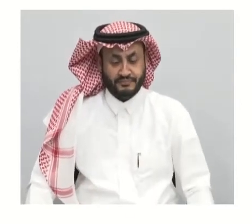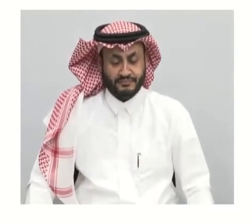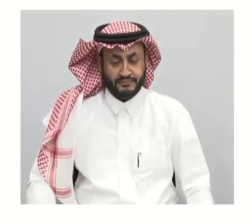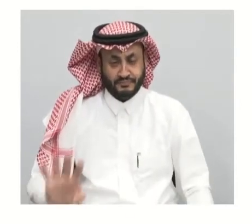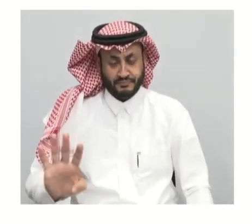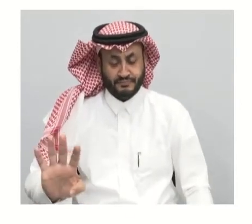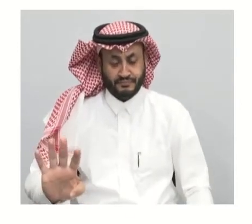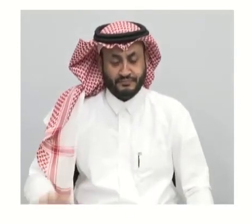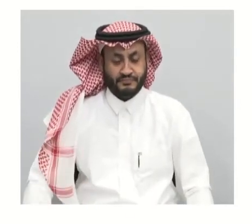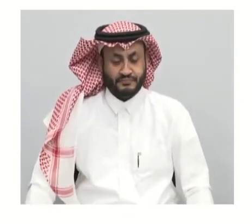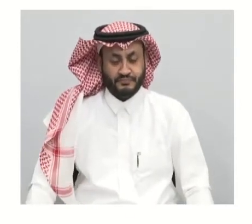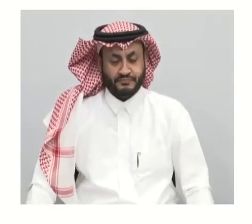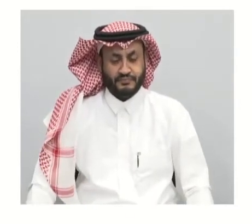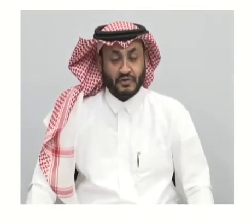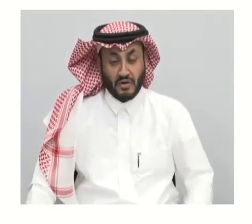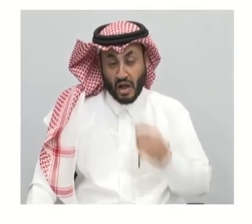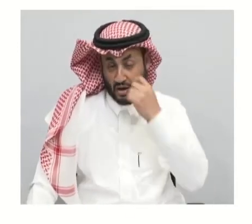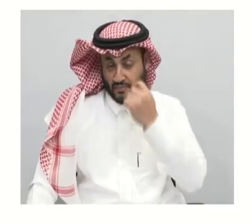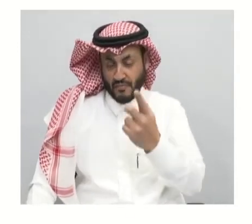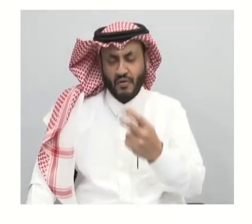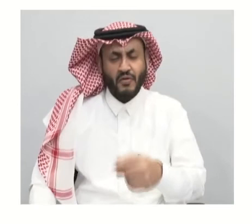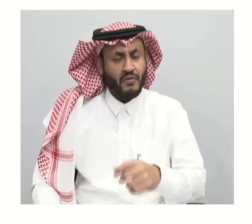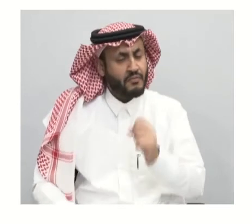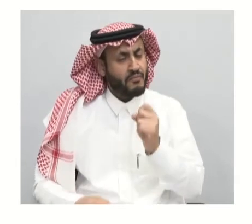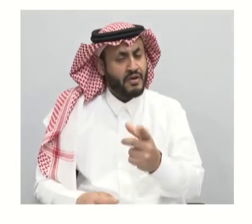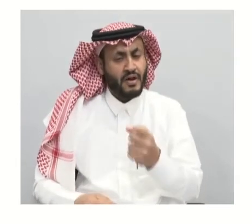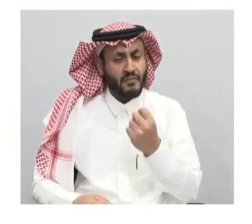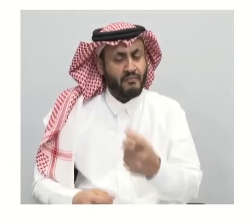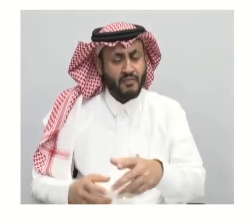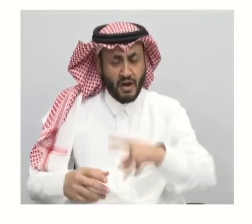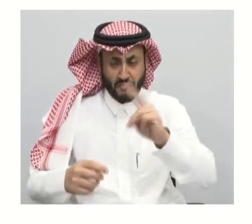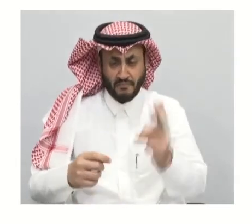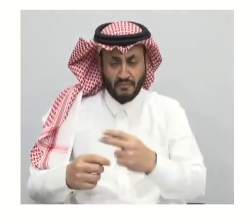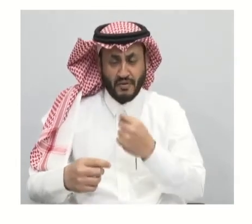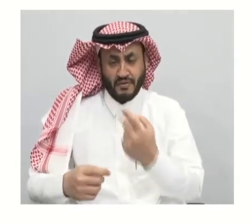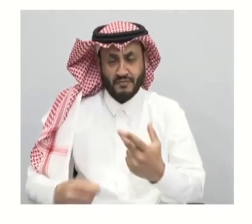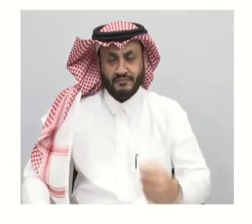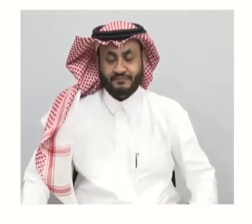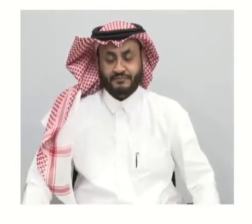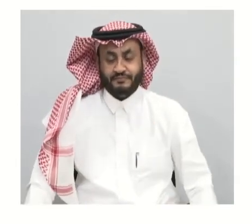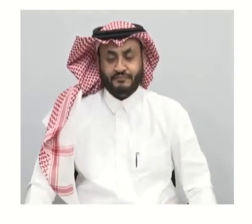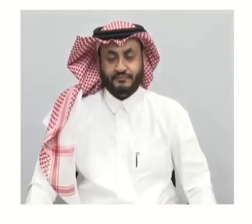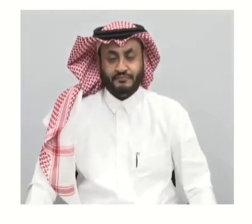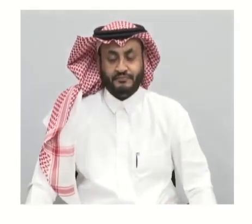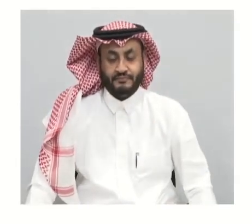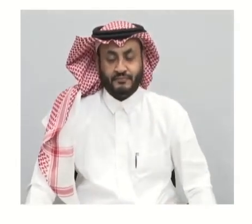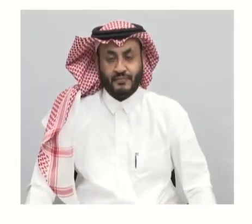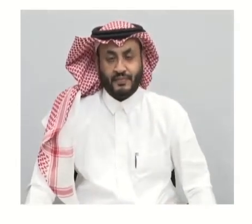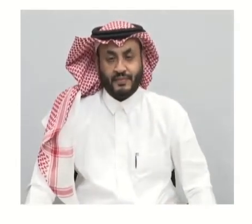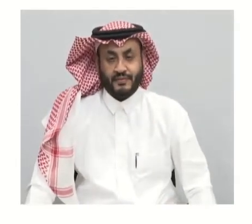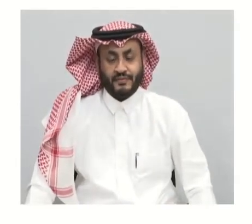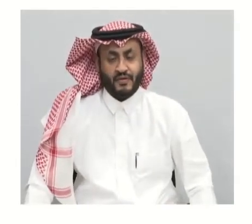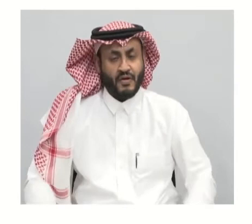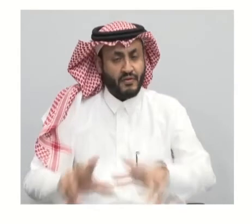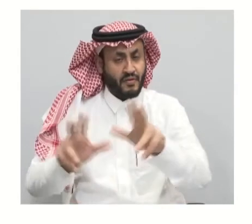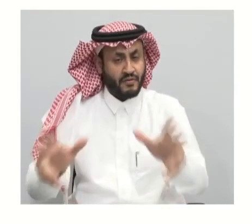the man who is complimenting, saying good things, the artist, to the artist. Okay, so this